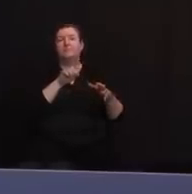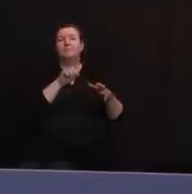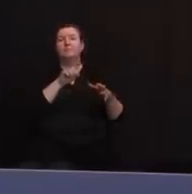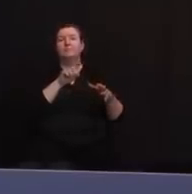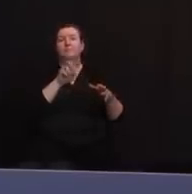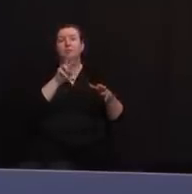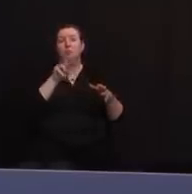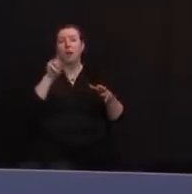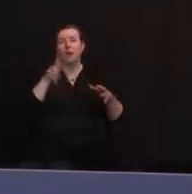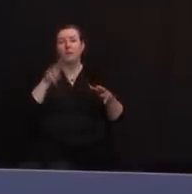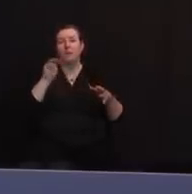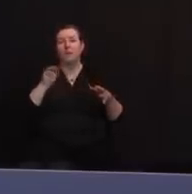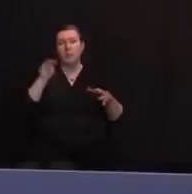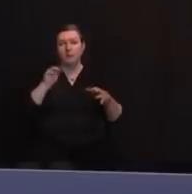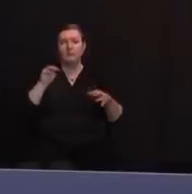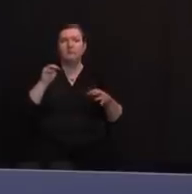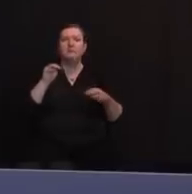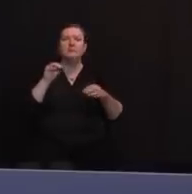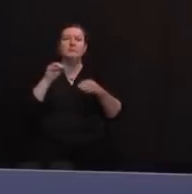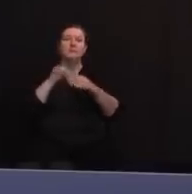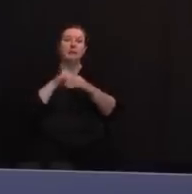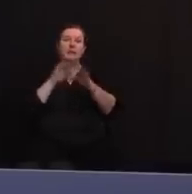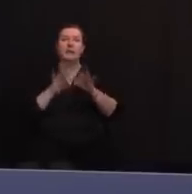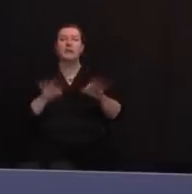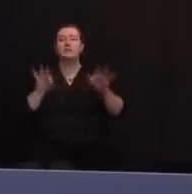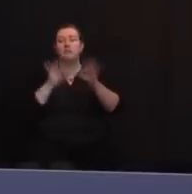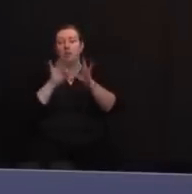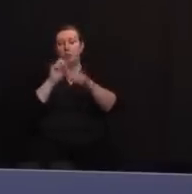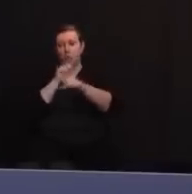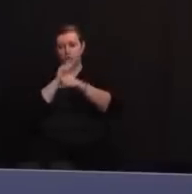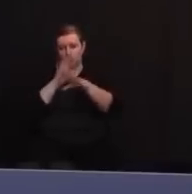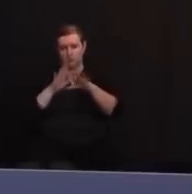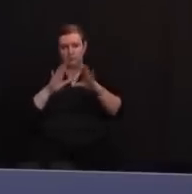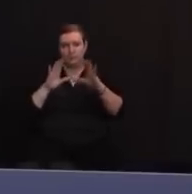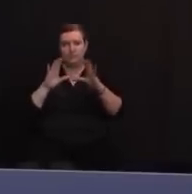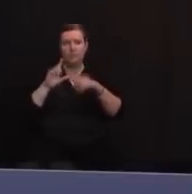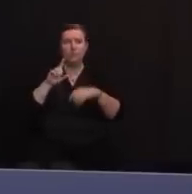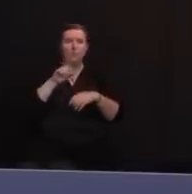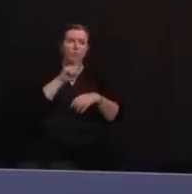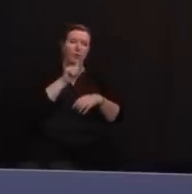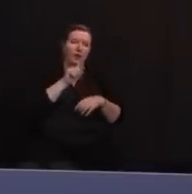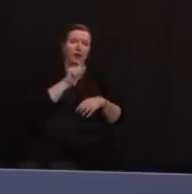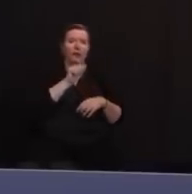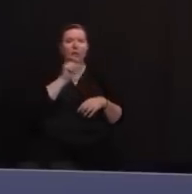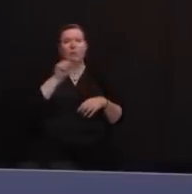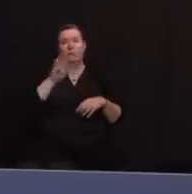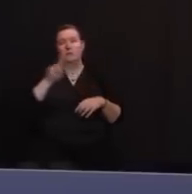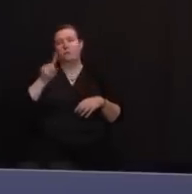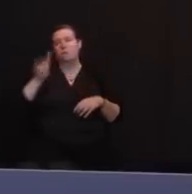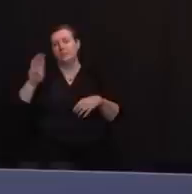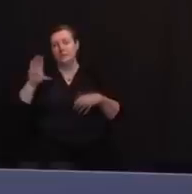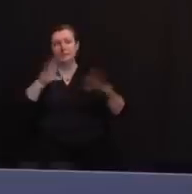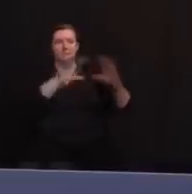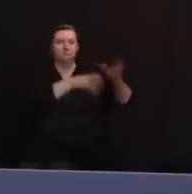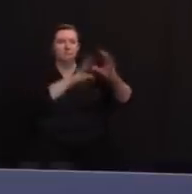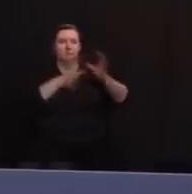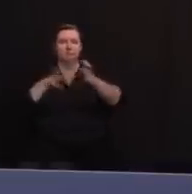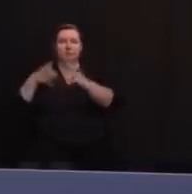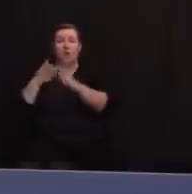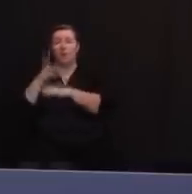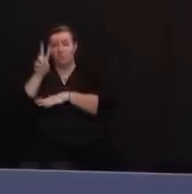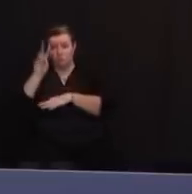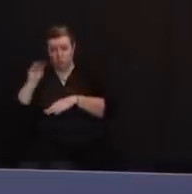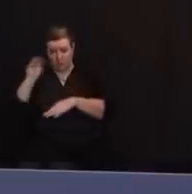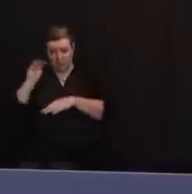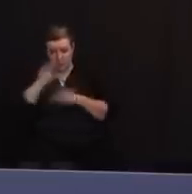million are in the essential worker category, 1A, 1B, and 1C. We're hoping